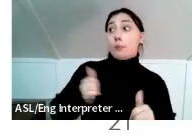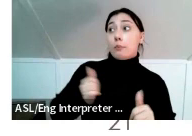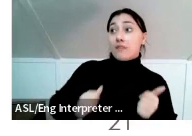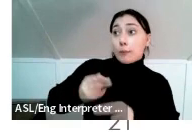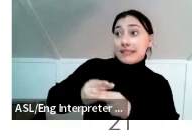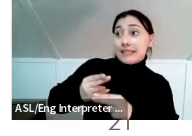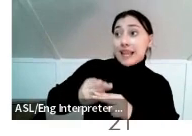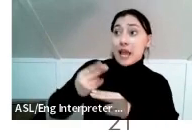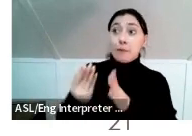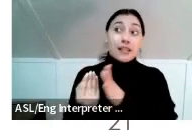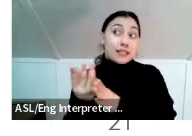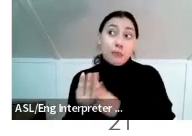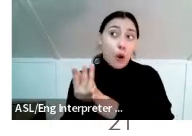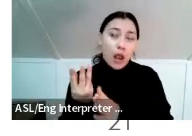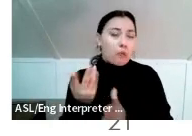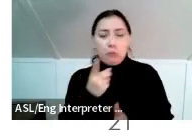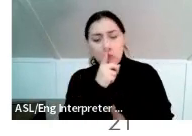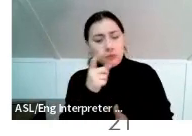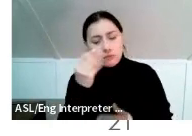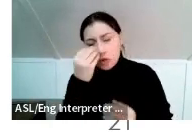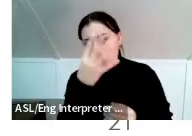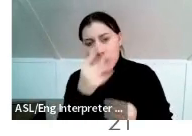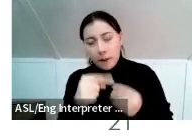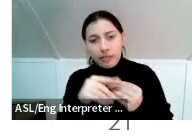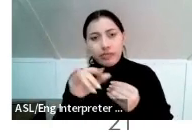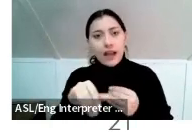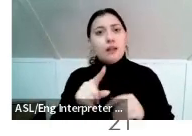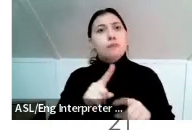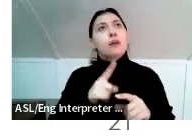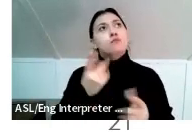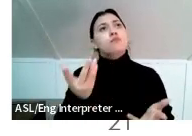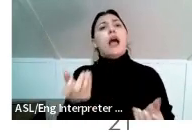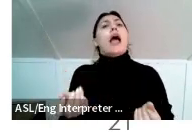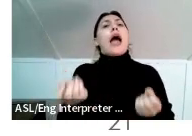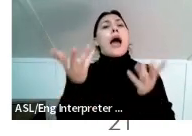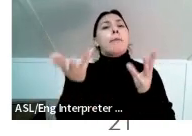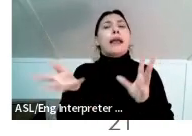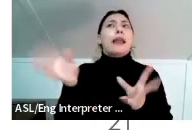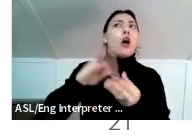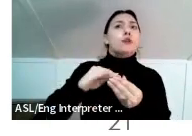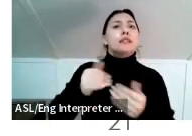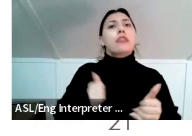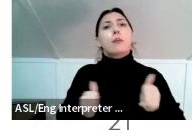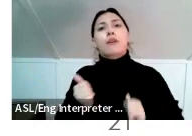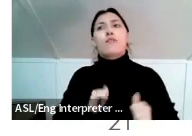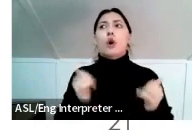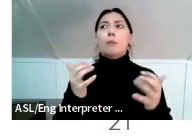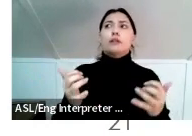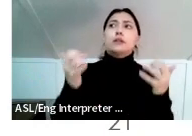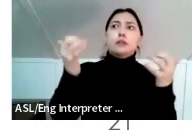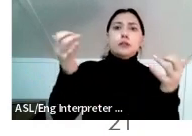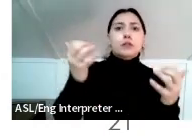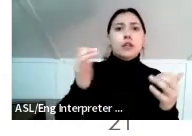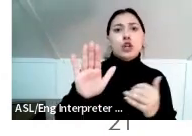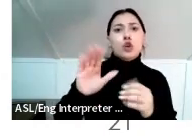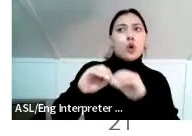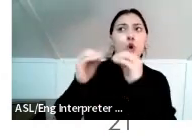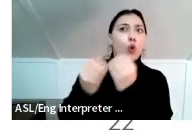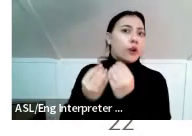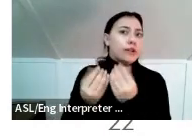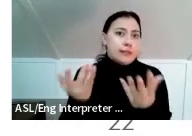know is that you do a certain number of concerts per year, or whatever your particular genre